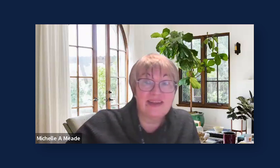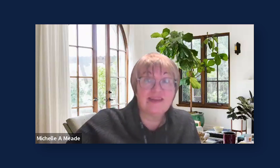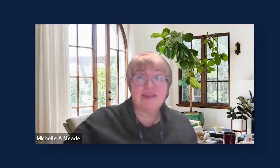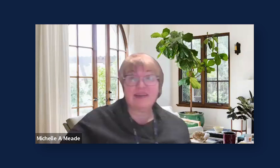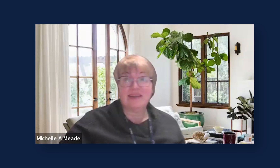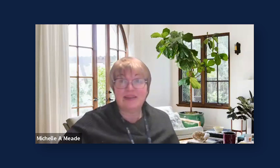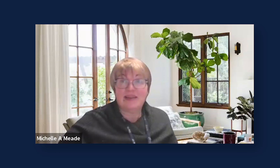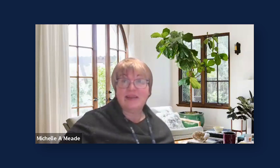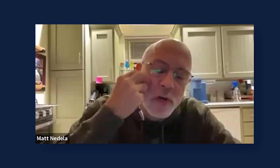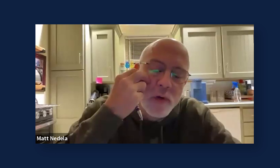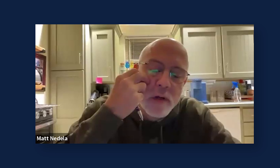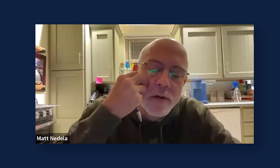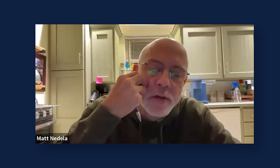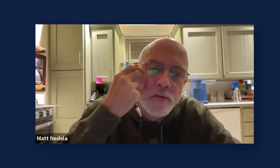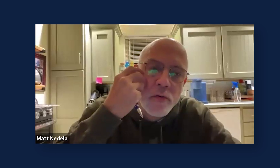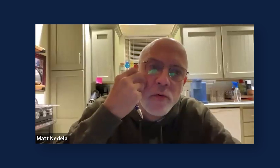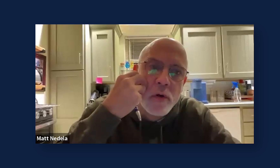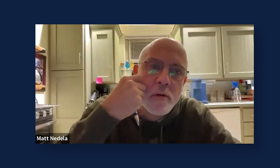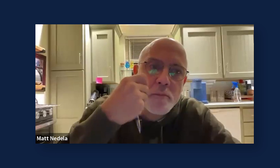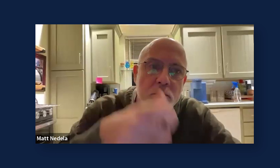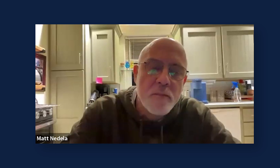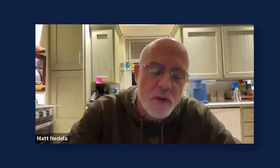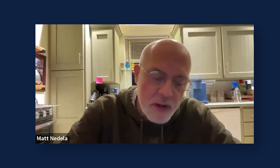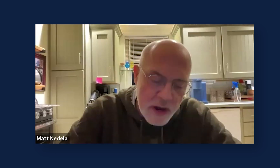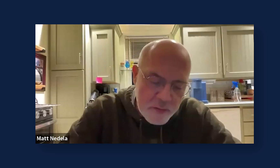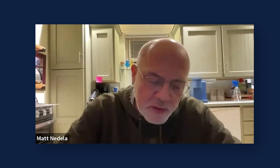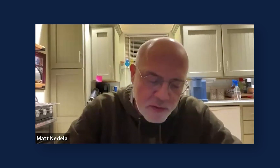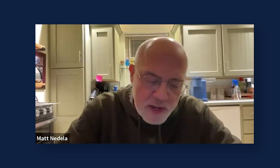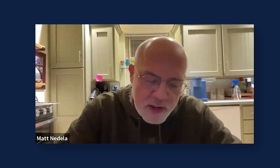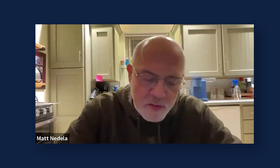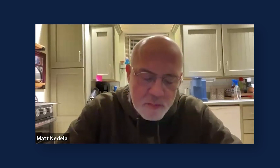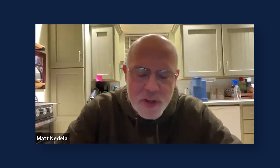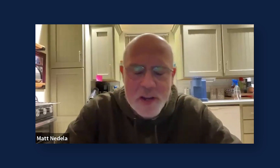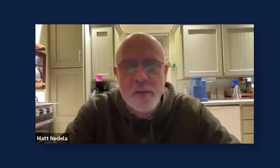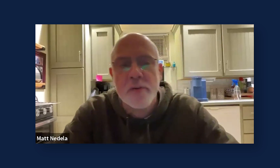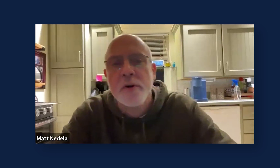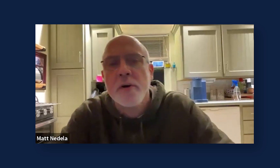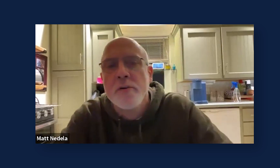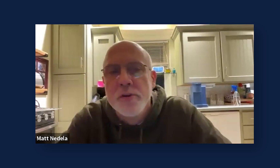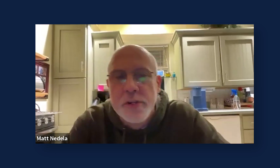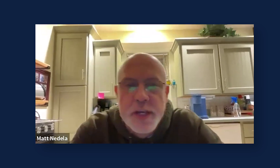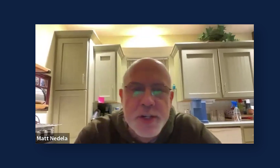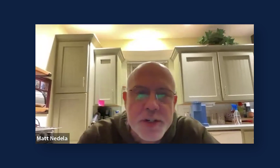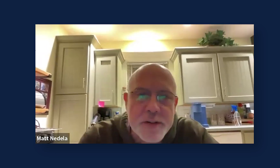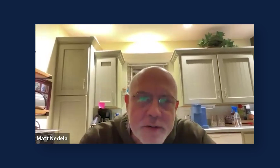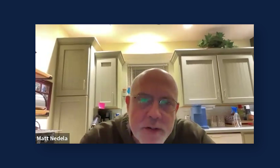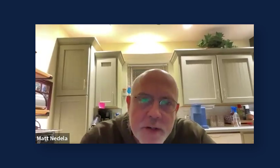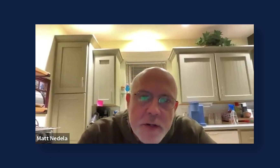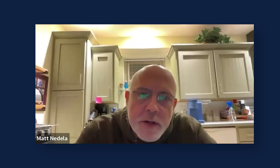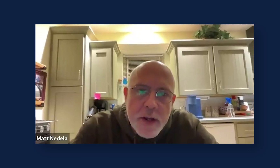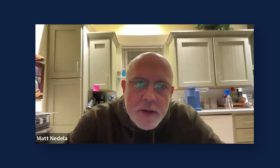hey Darius, one thing that you might want to look into, after the colostomy, I did